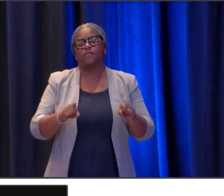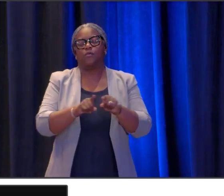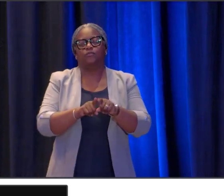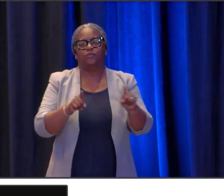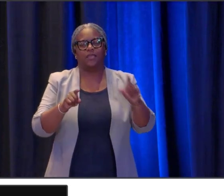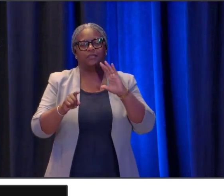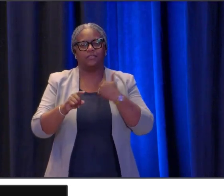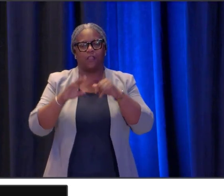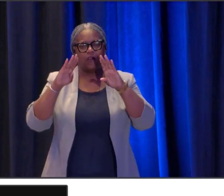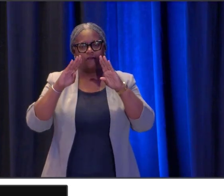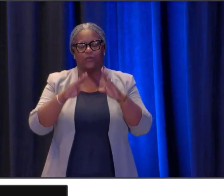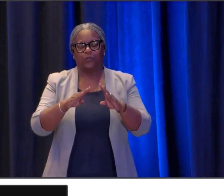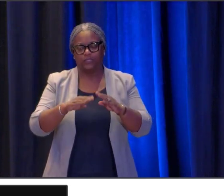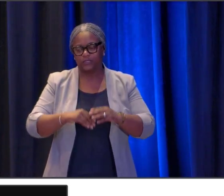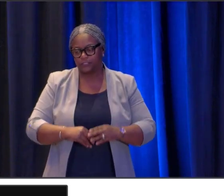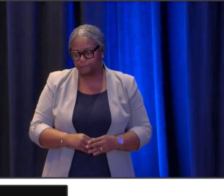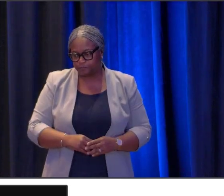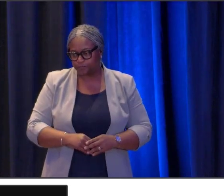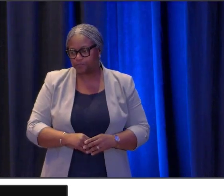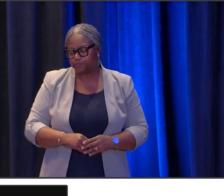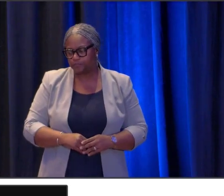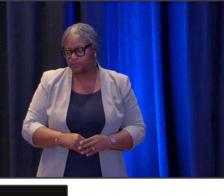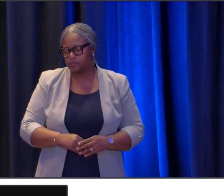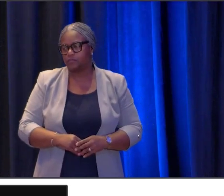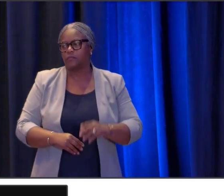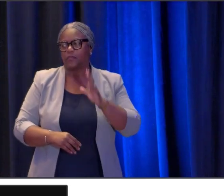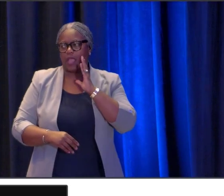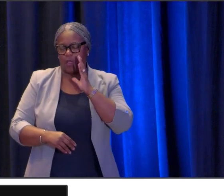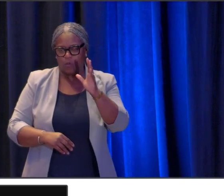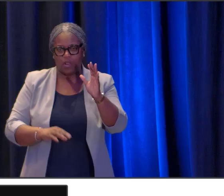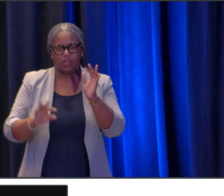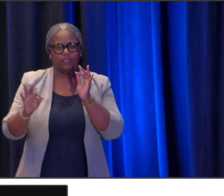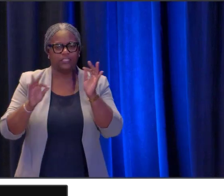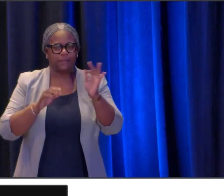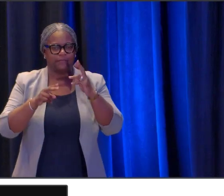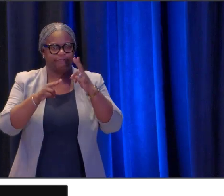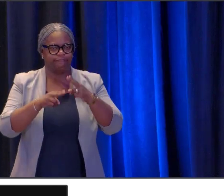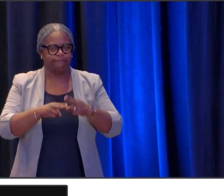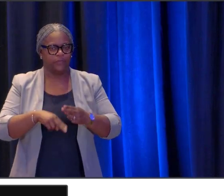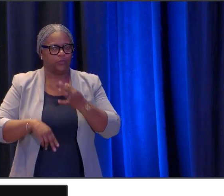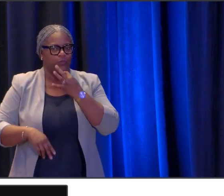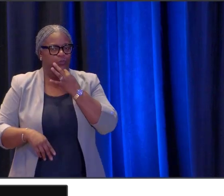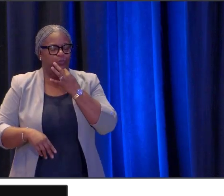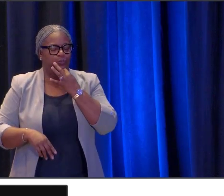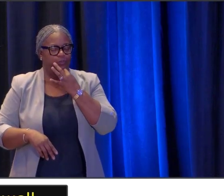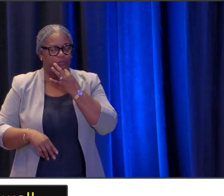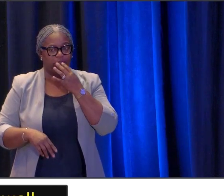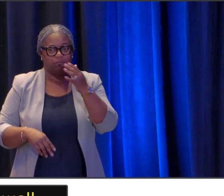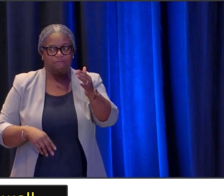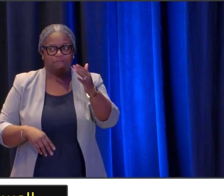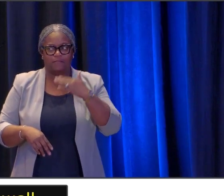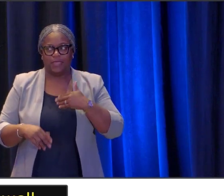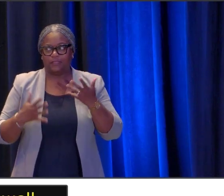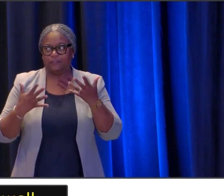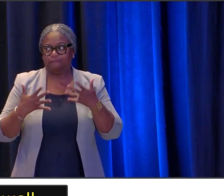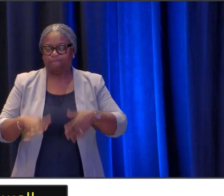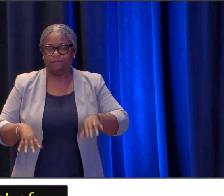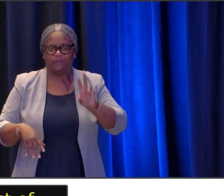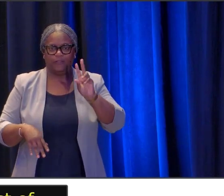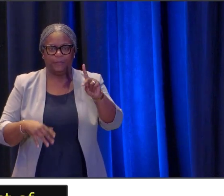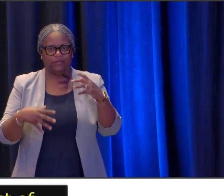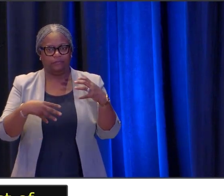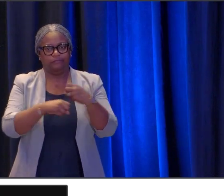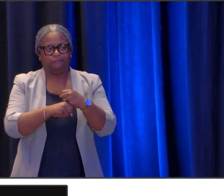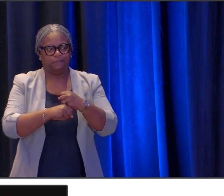well. And I'll again go through that list of committees and subcommittees momentarily. That's my update. Thank